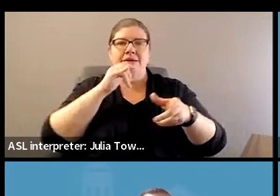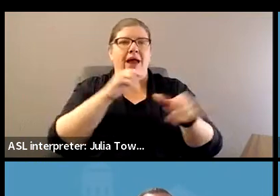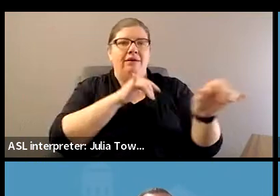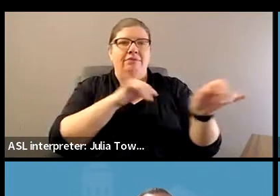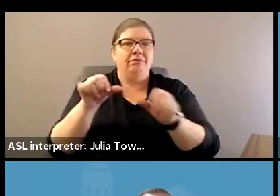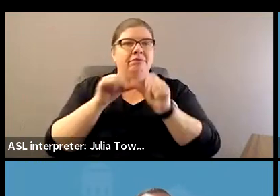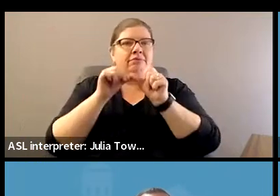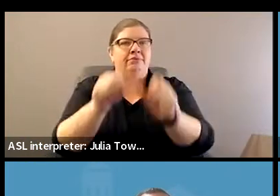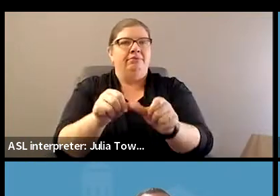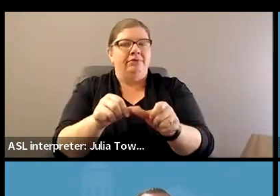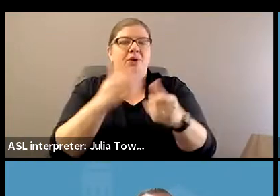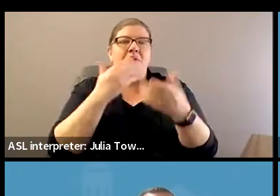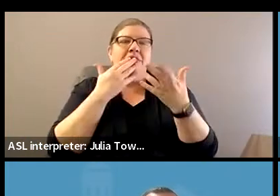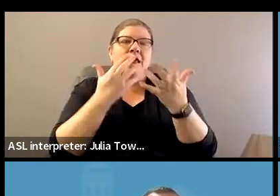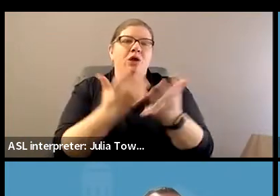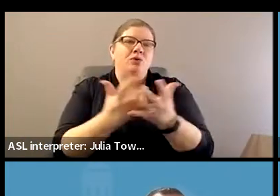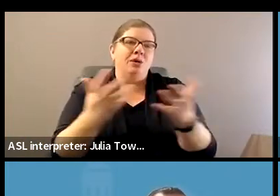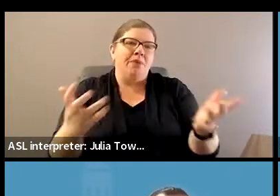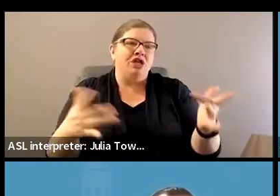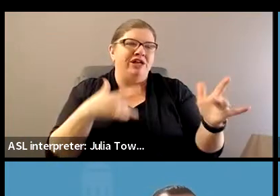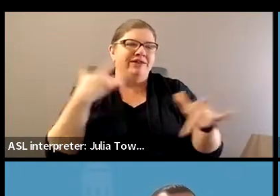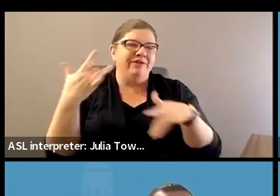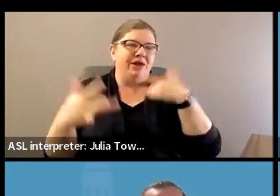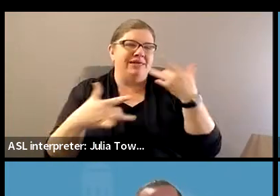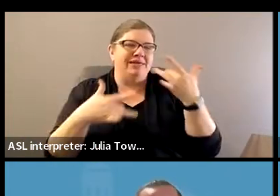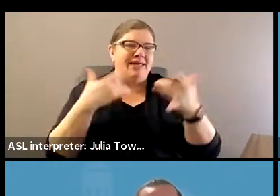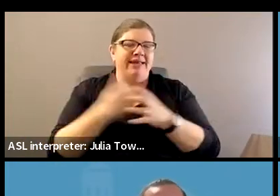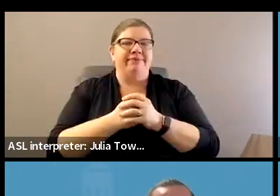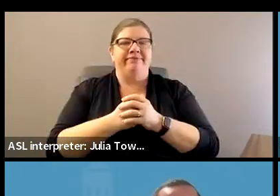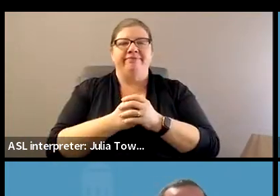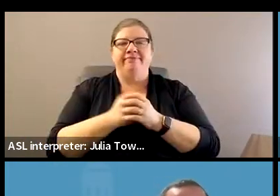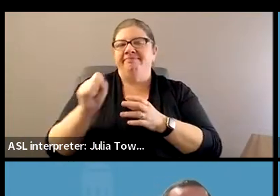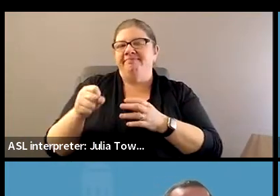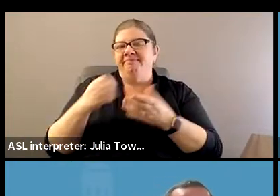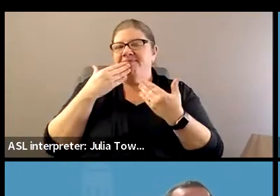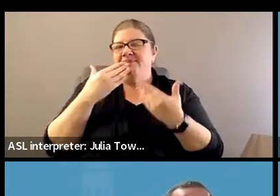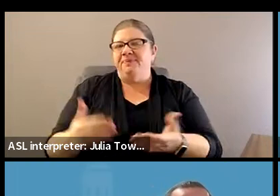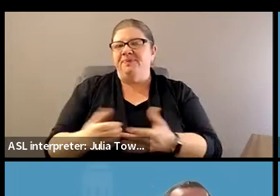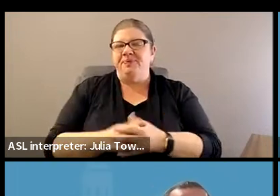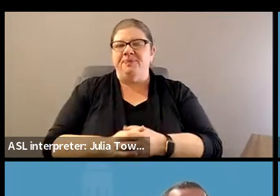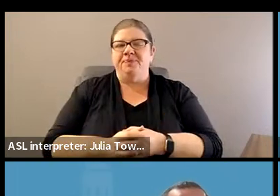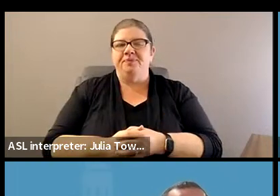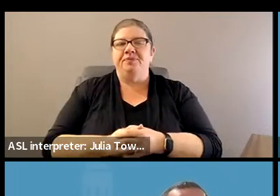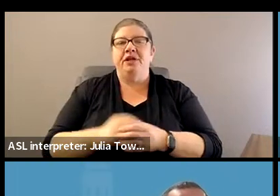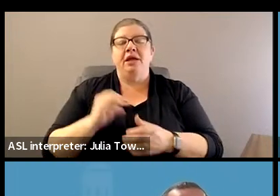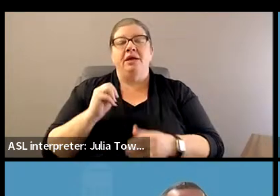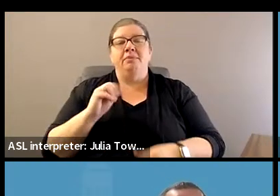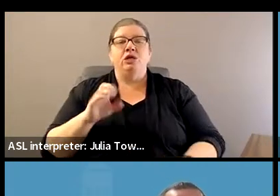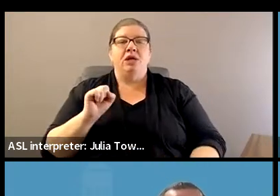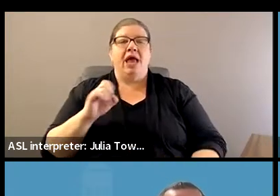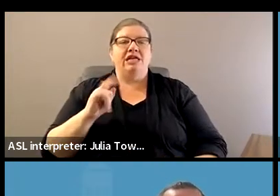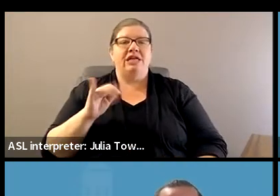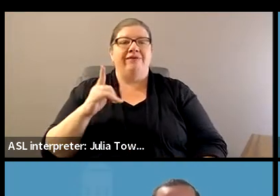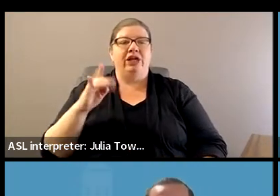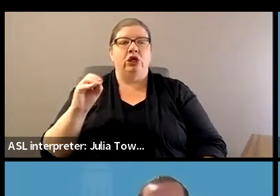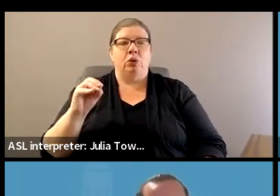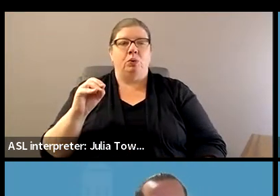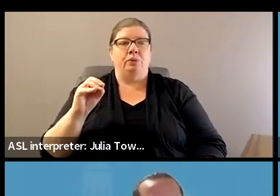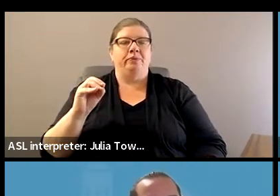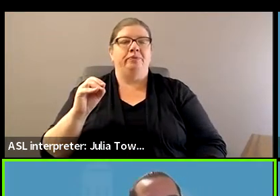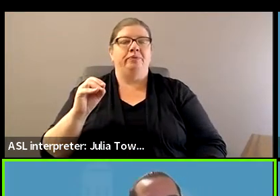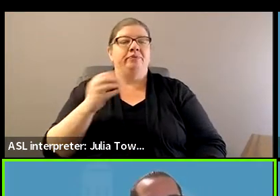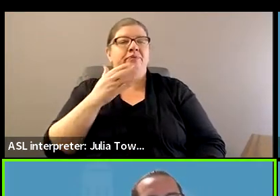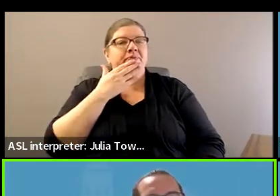continuity. So thank you so much. Very exciting. Absolutely. Thank you. Thank you. Mr. Escobedo. Thank